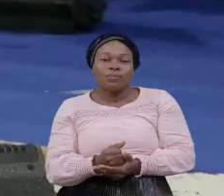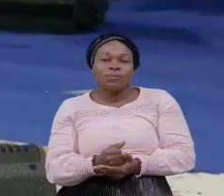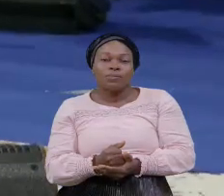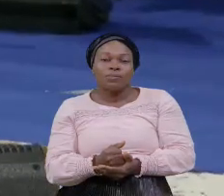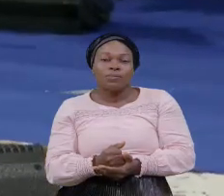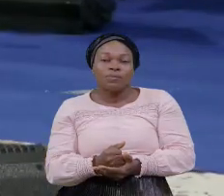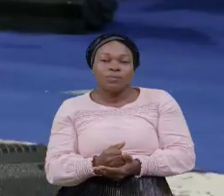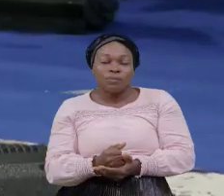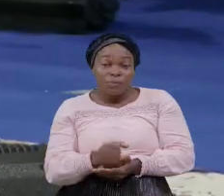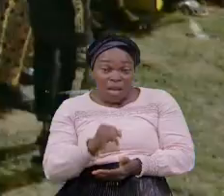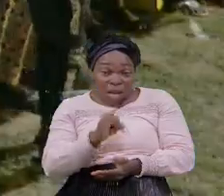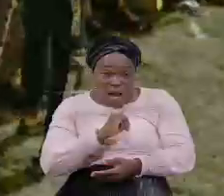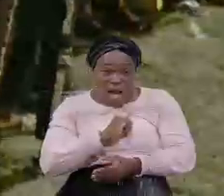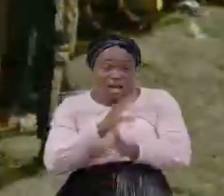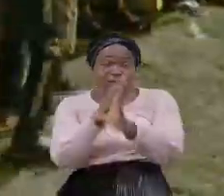I receive.